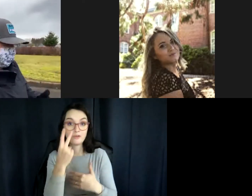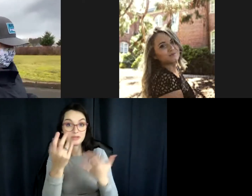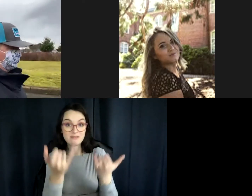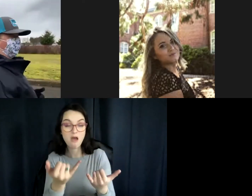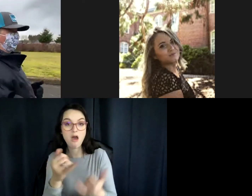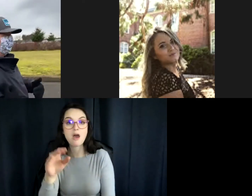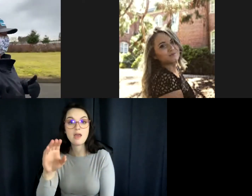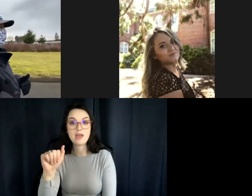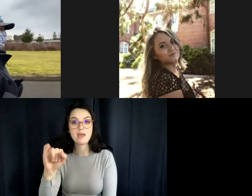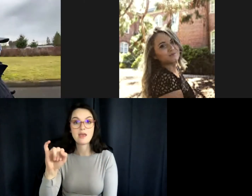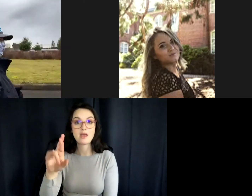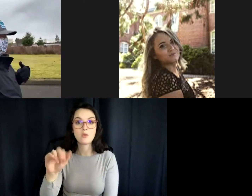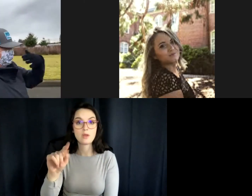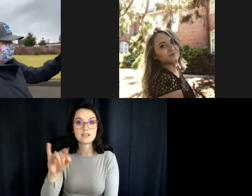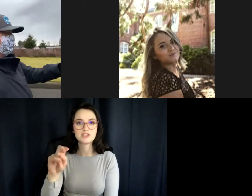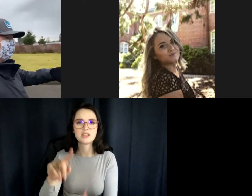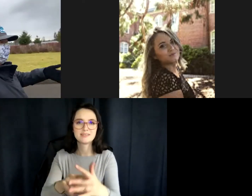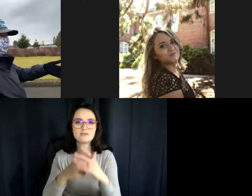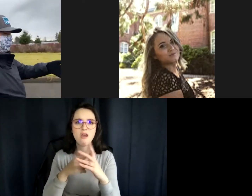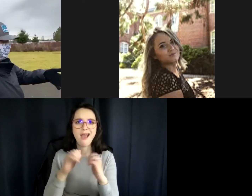So still mucky, foamy.